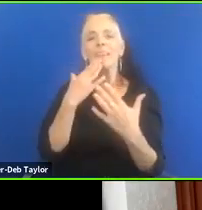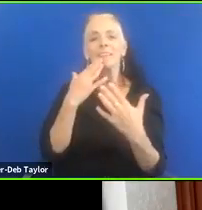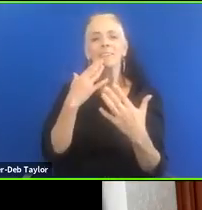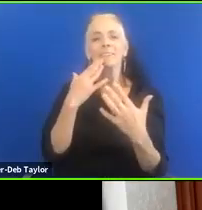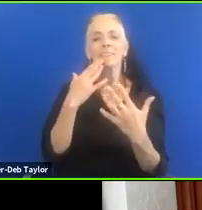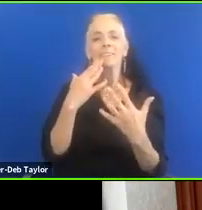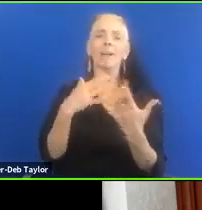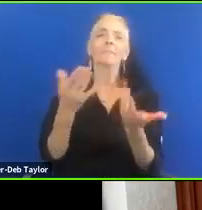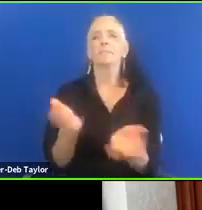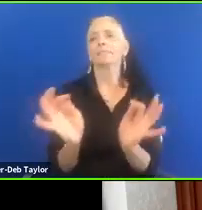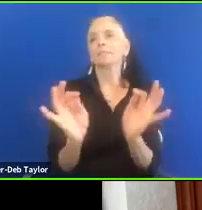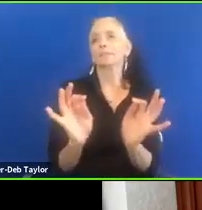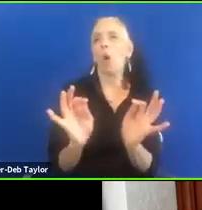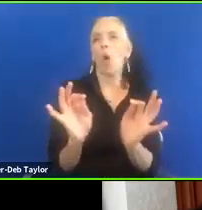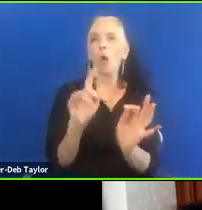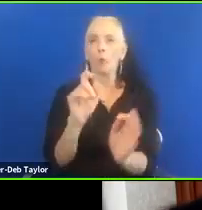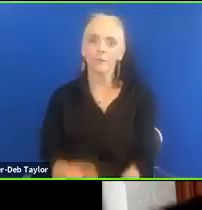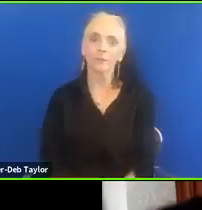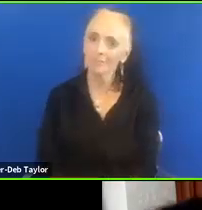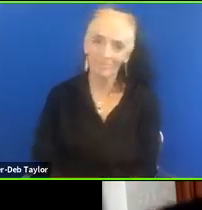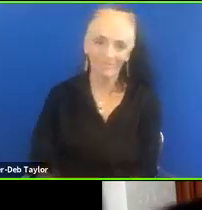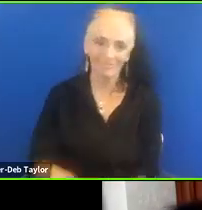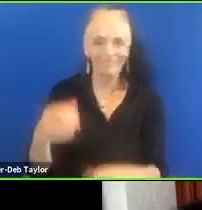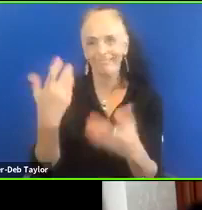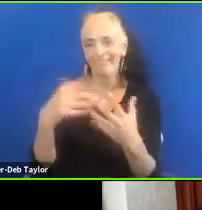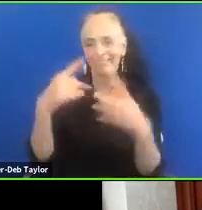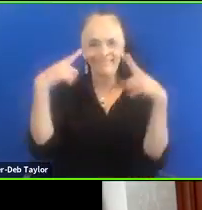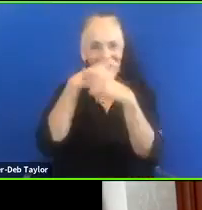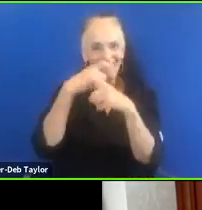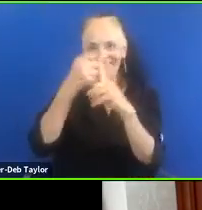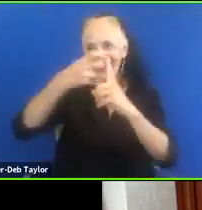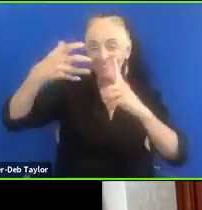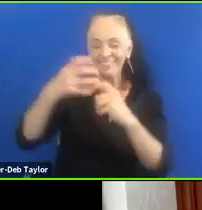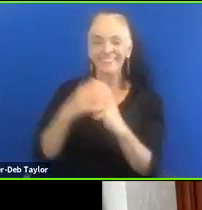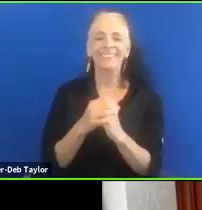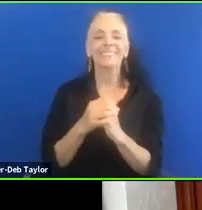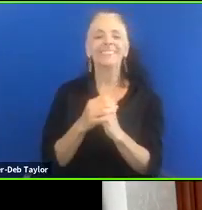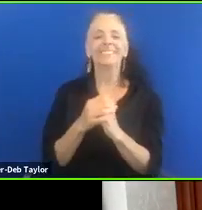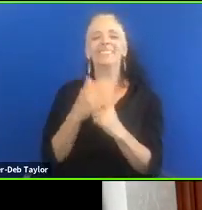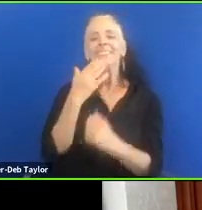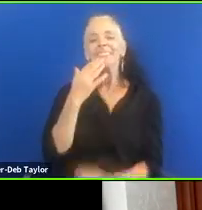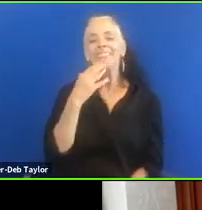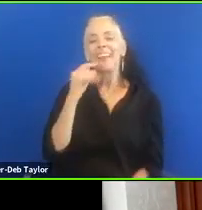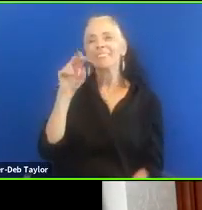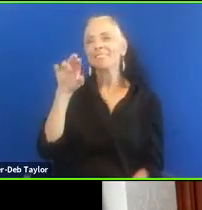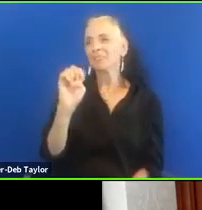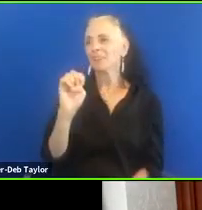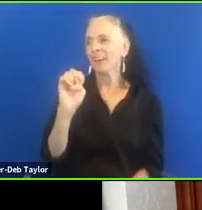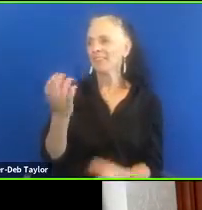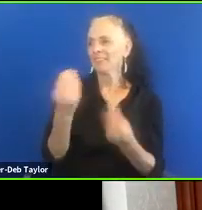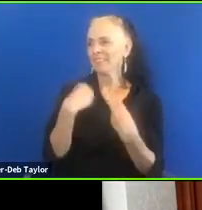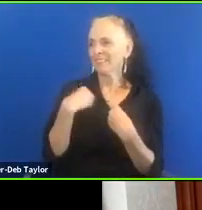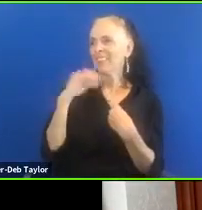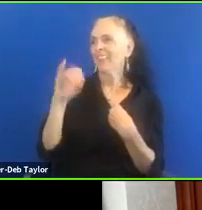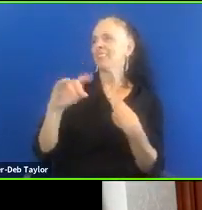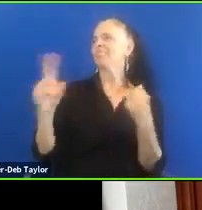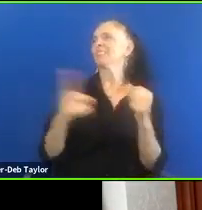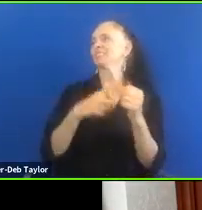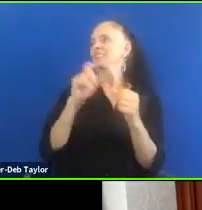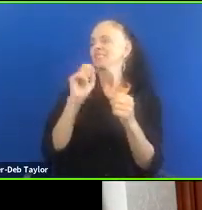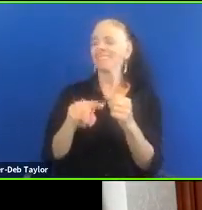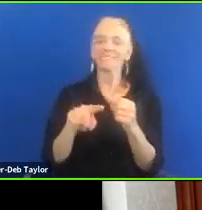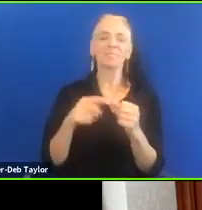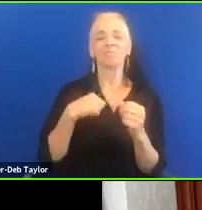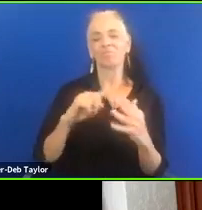small questions we got. Yeah. Thanks, Trey, for making that the first question. I'll